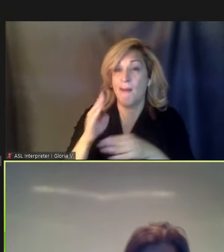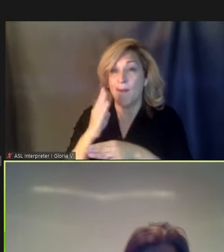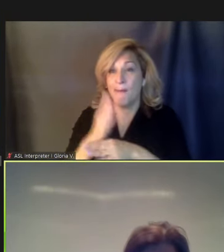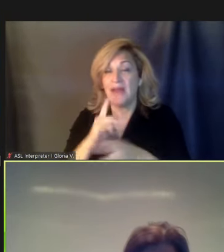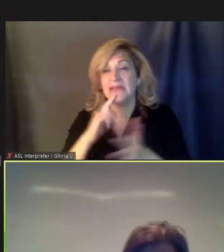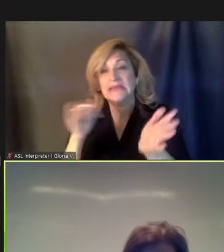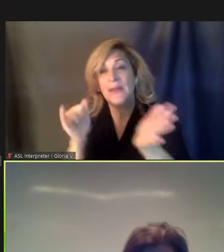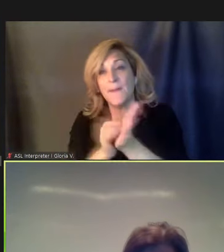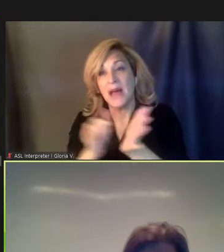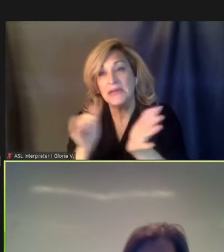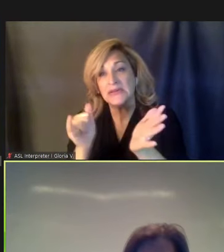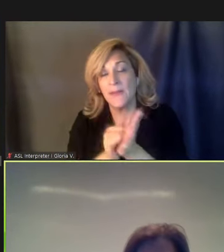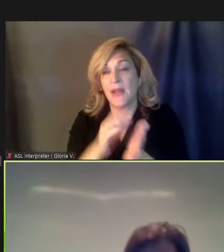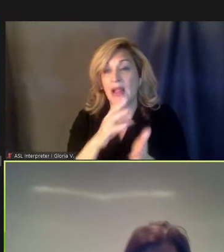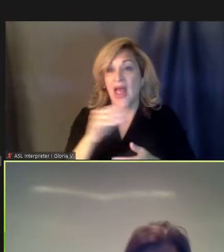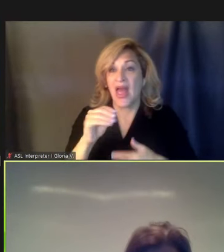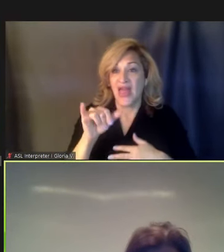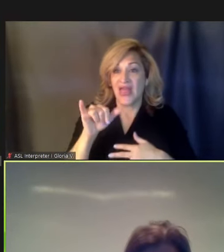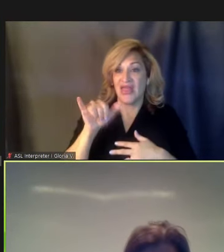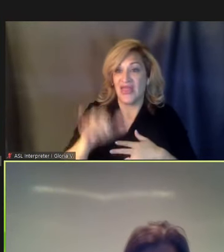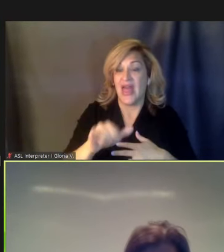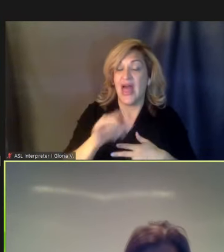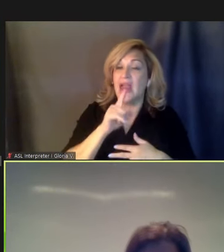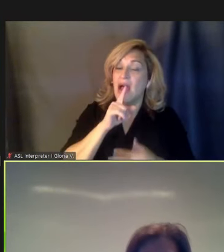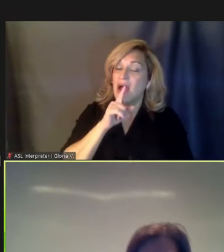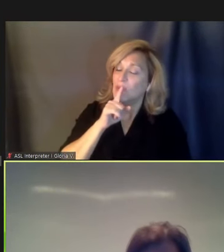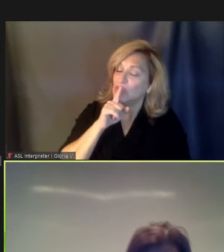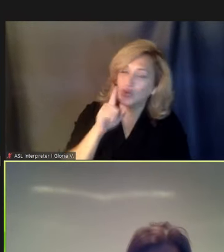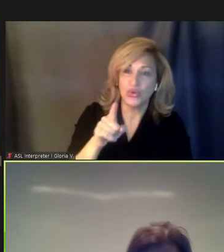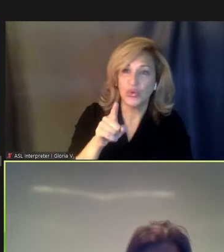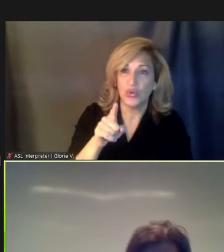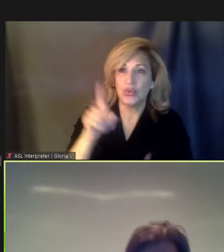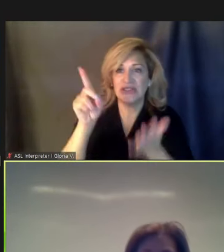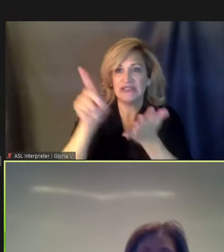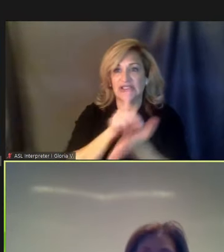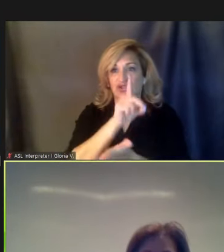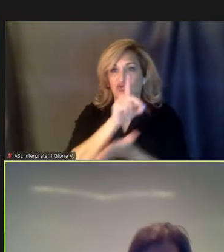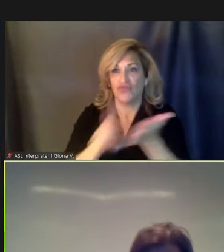impossible, and this fee absolutely